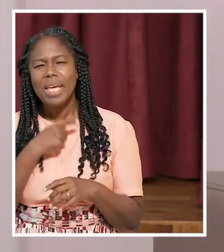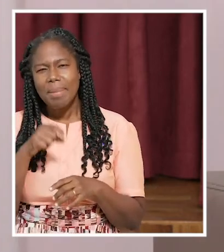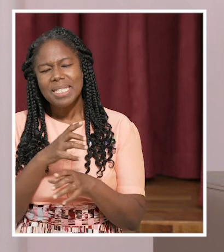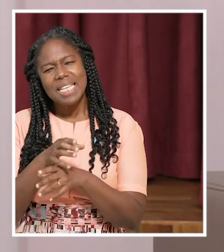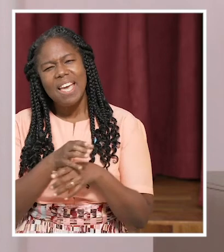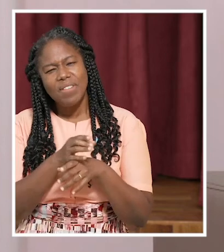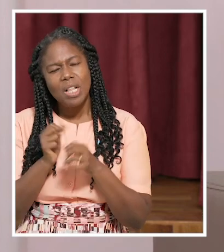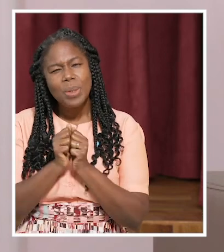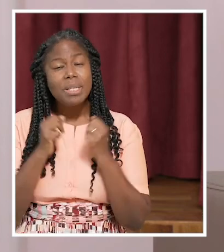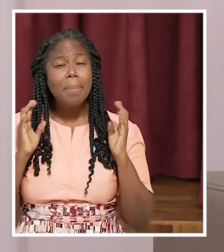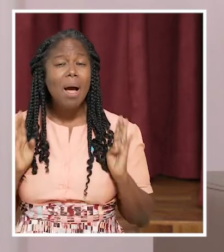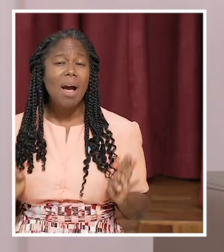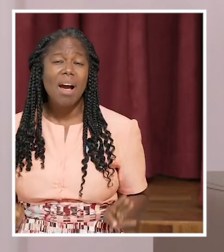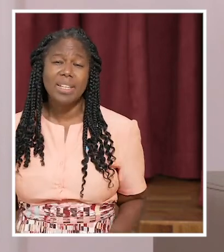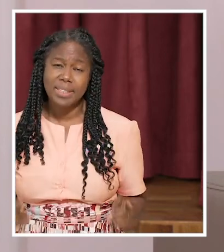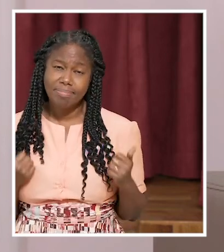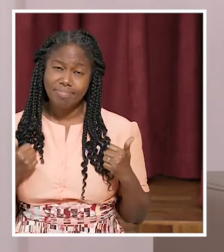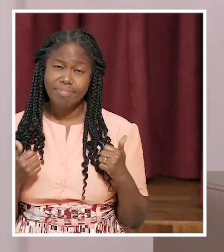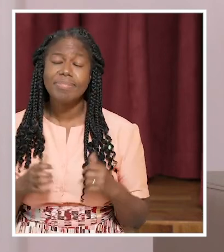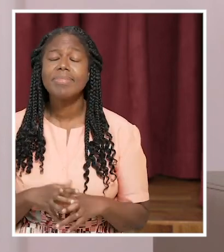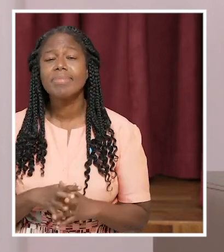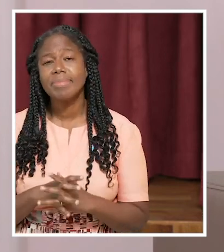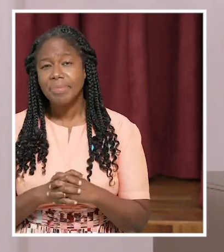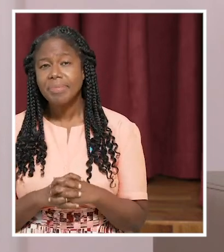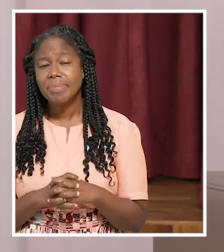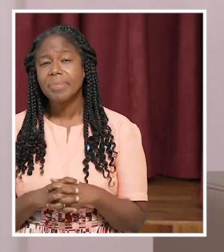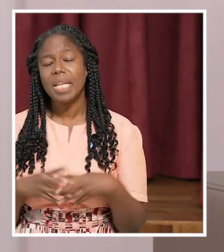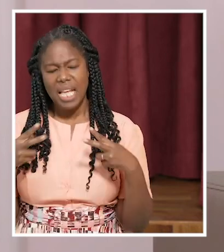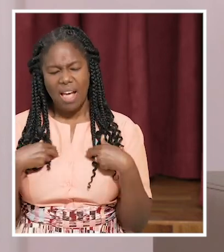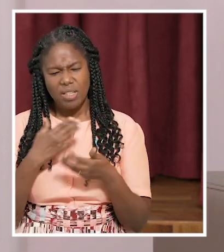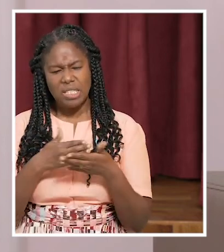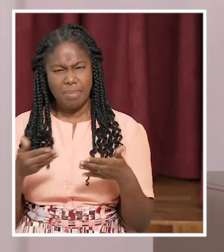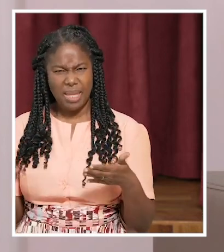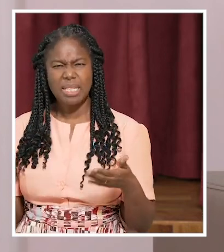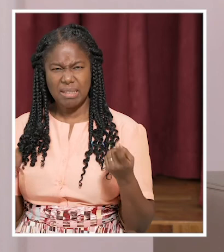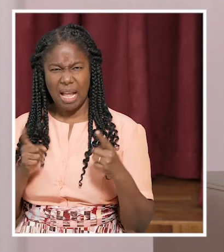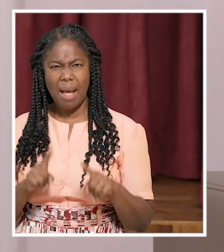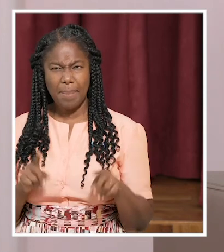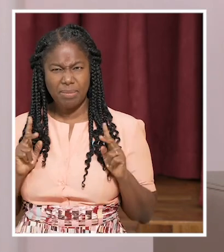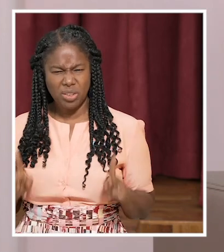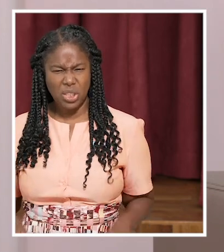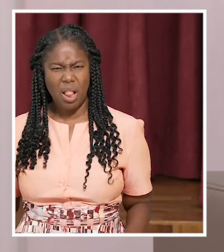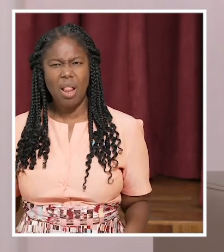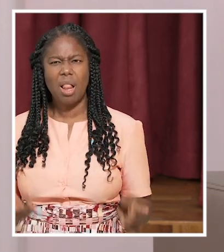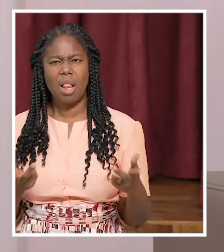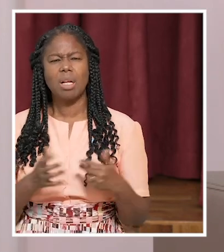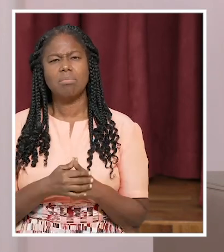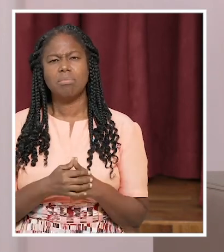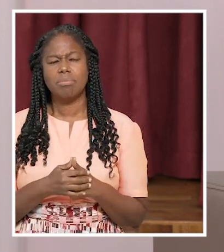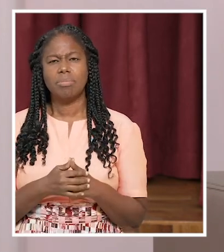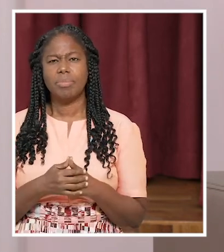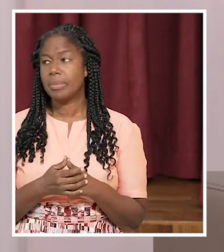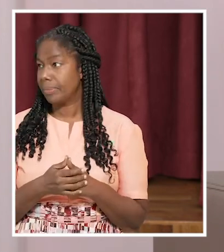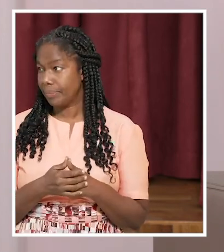vice versa. Right? There are physical conditions that can present with mental health symptoms. So that even